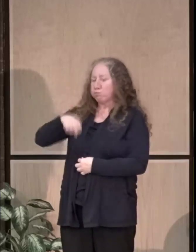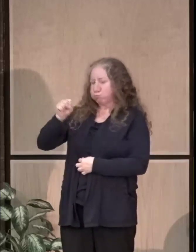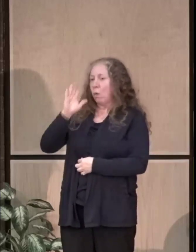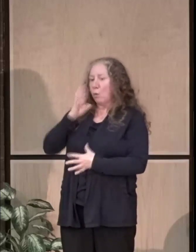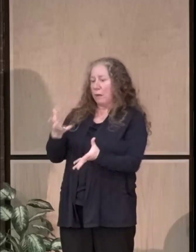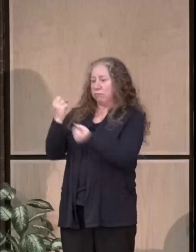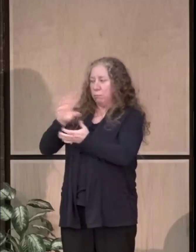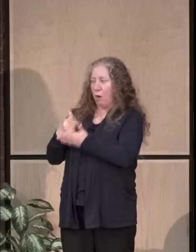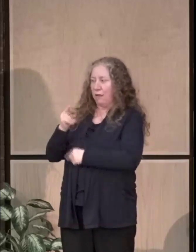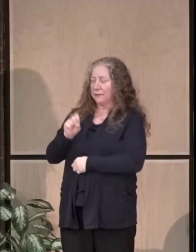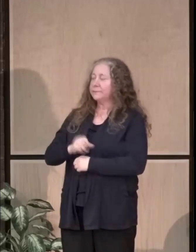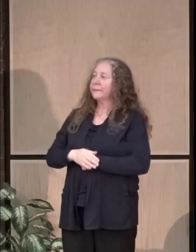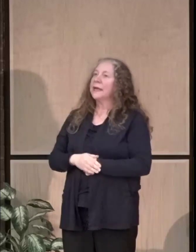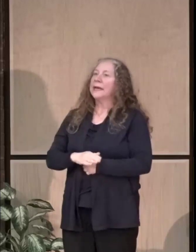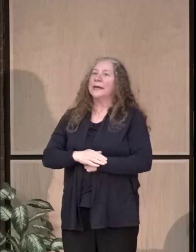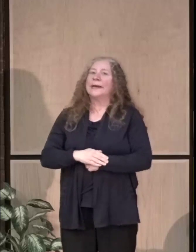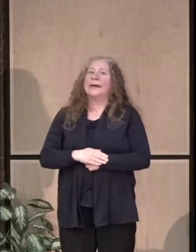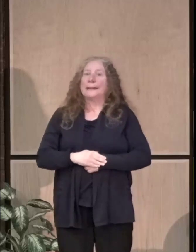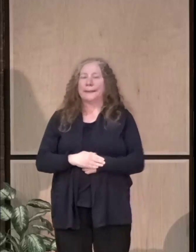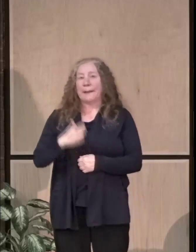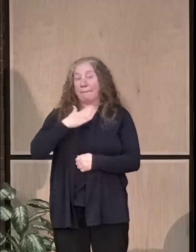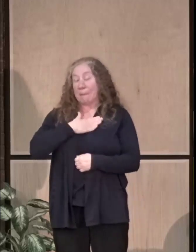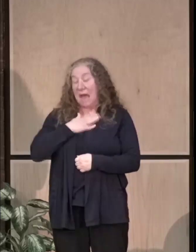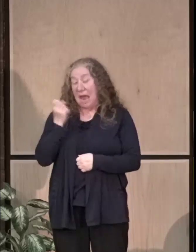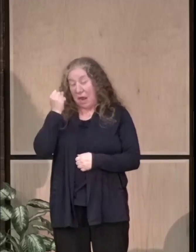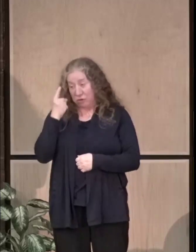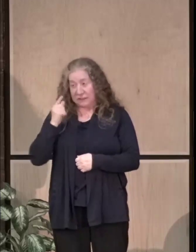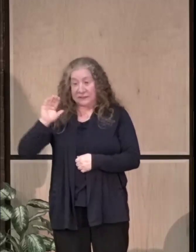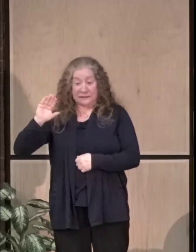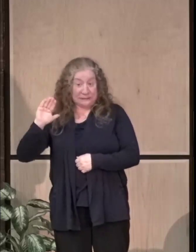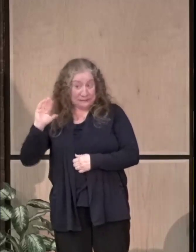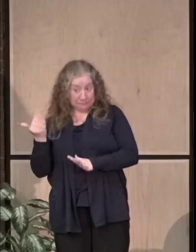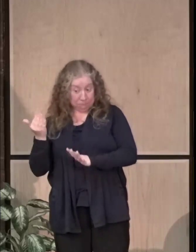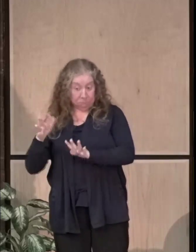guns? My understanding was that the agreement,